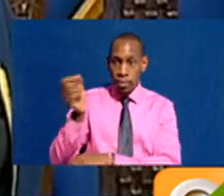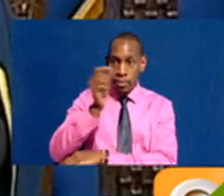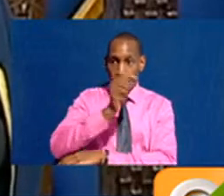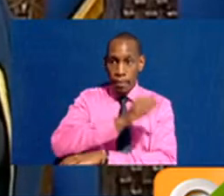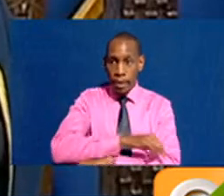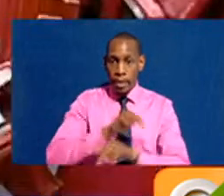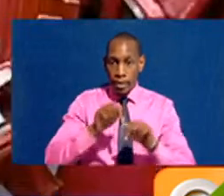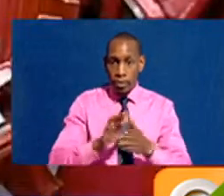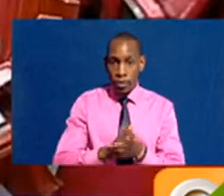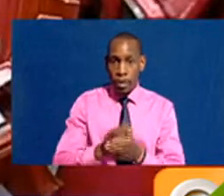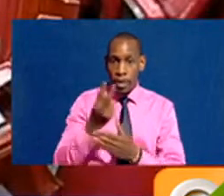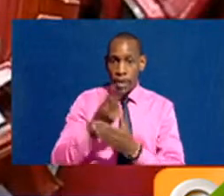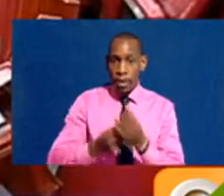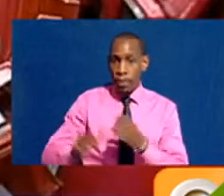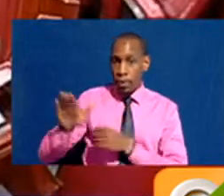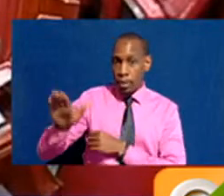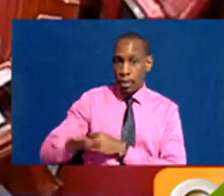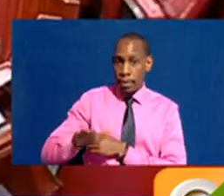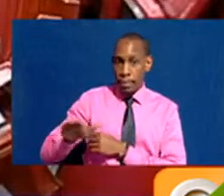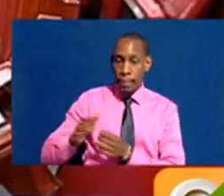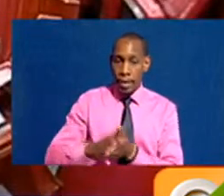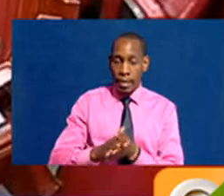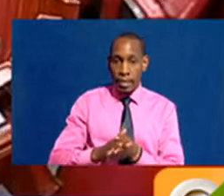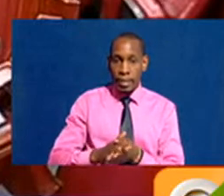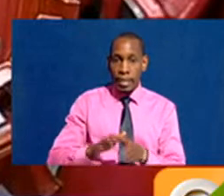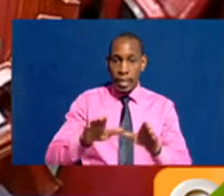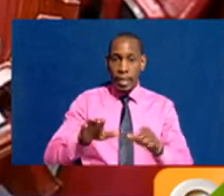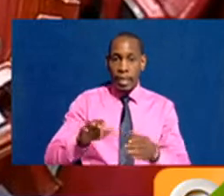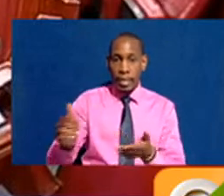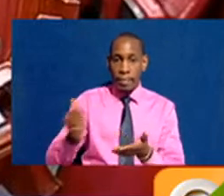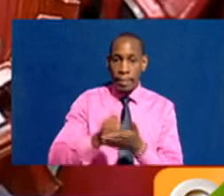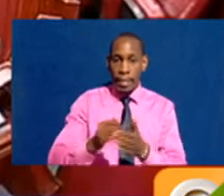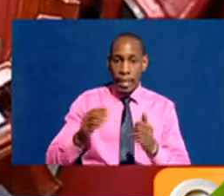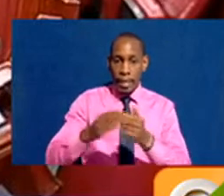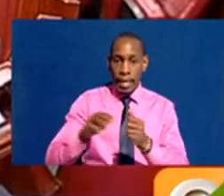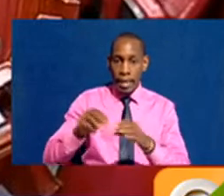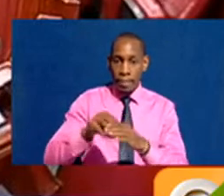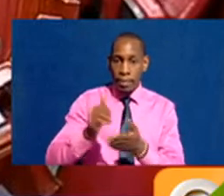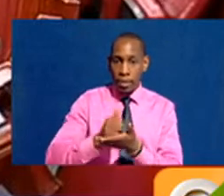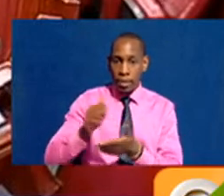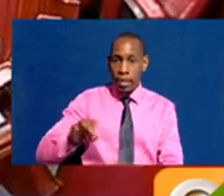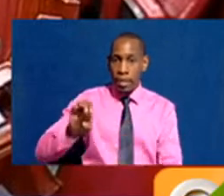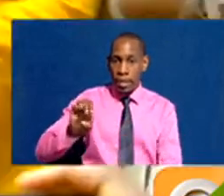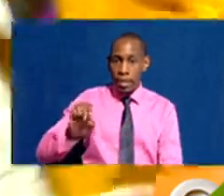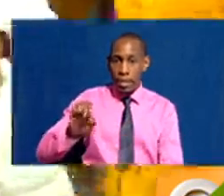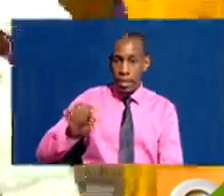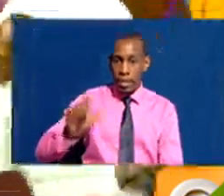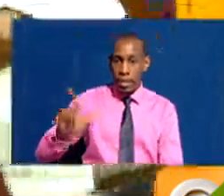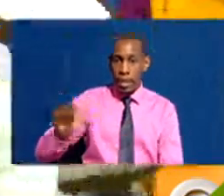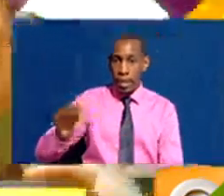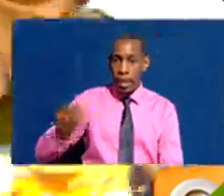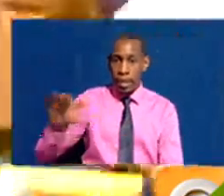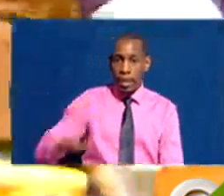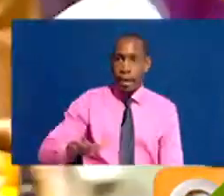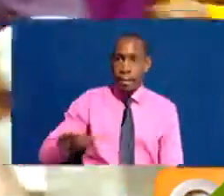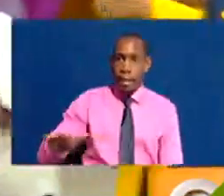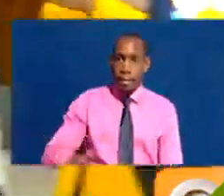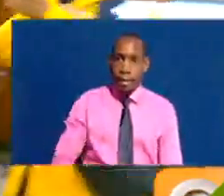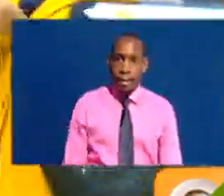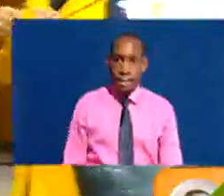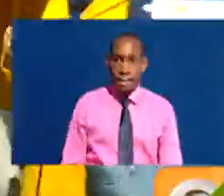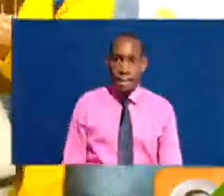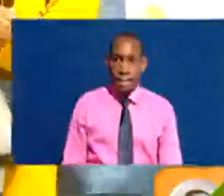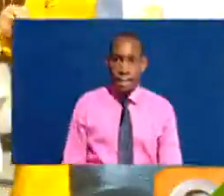day, the bicameral parliament has settled on 9 members that will sit in the EALA parliament.